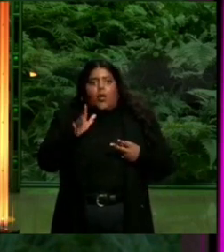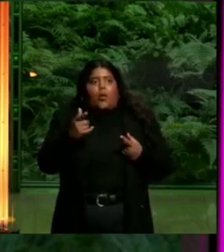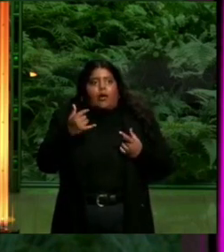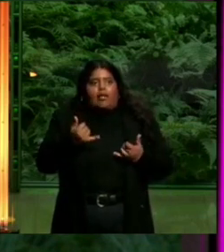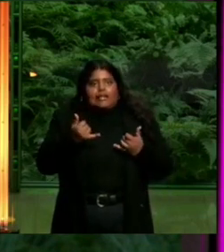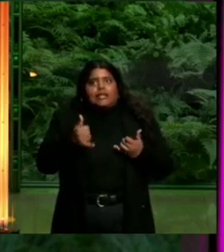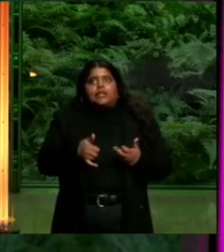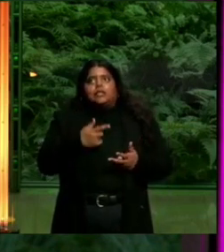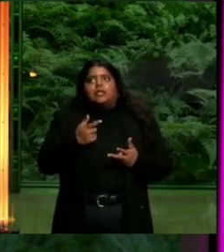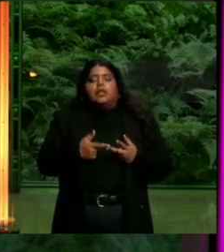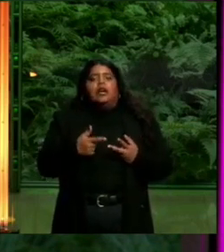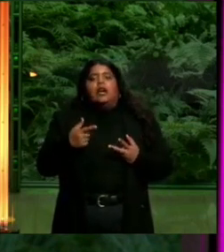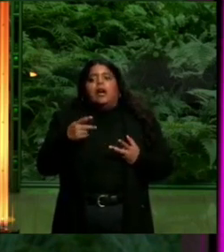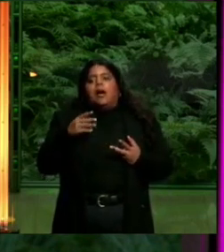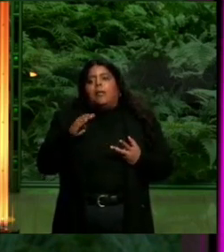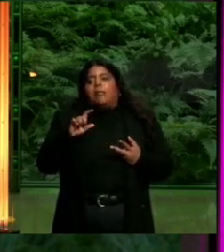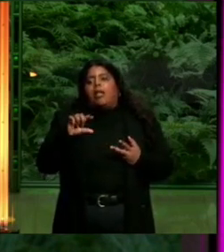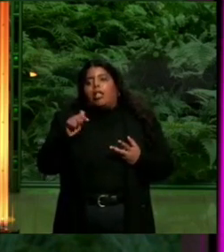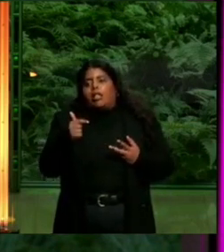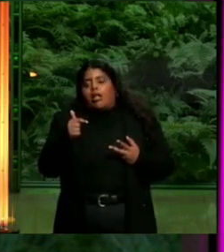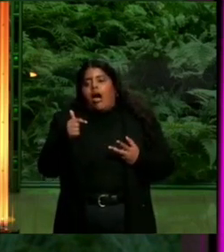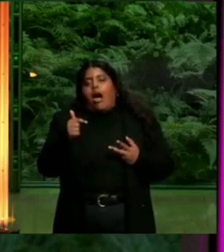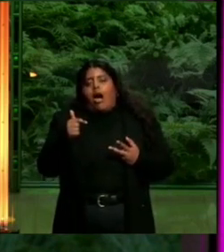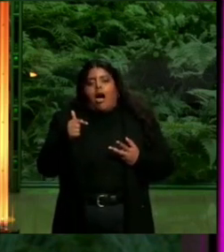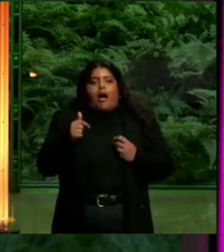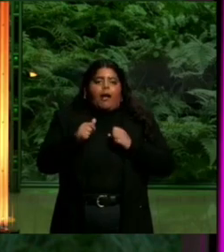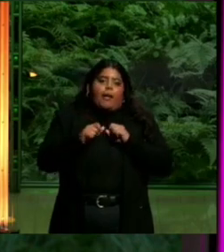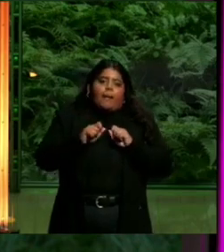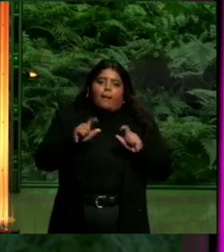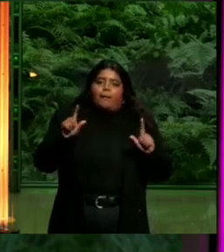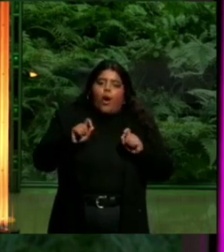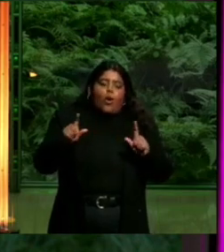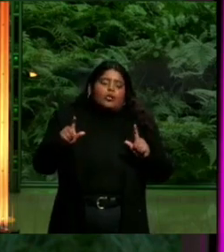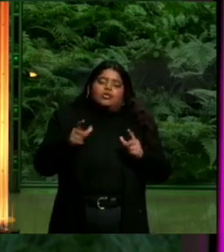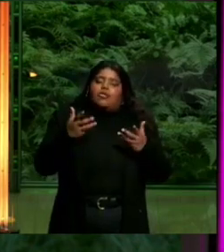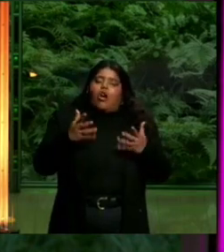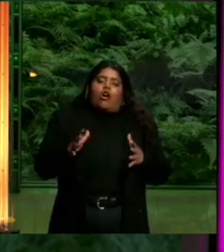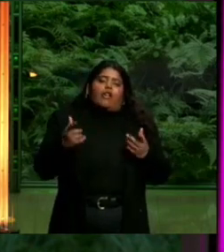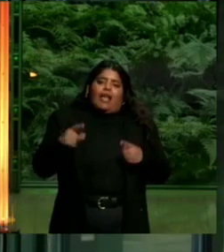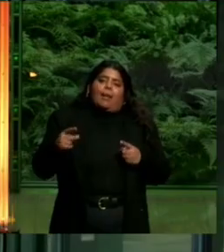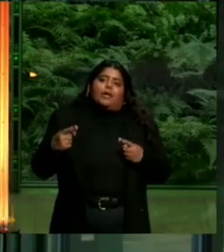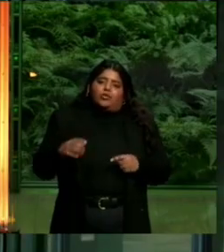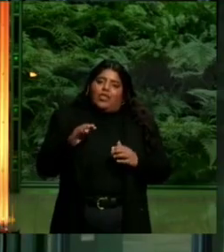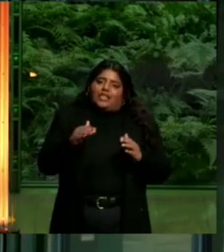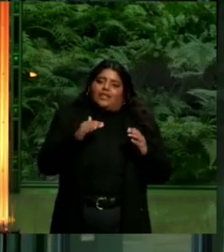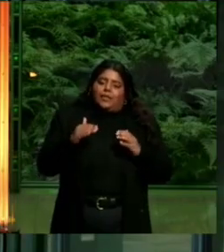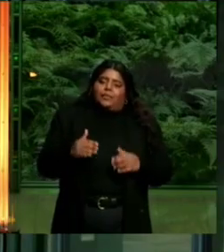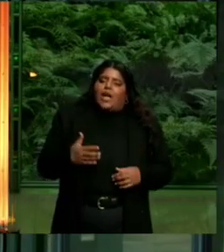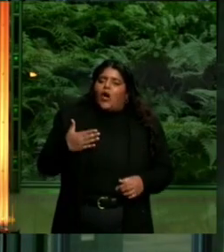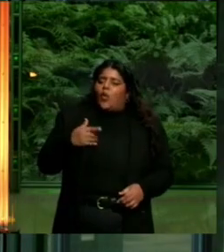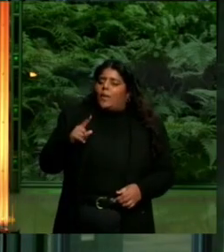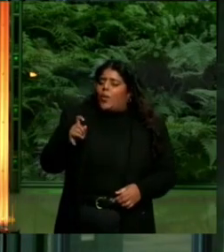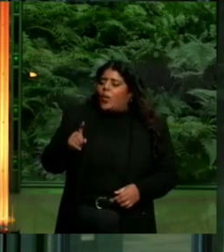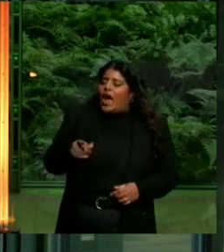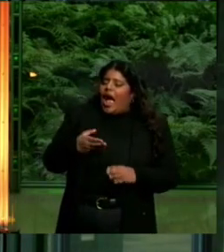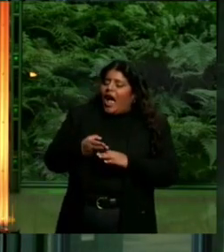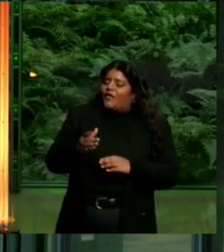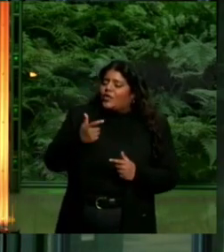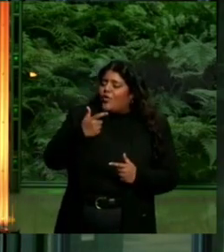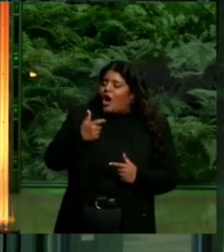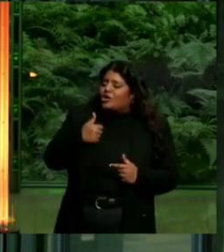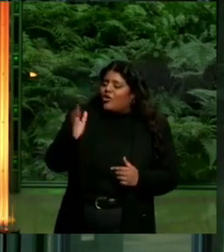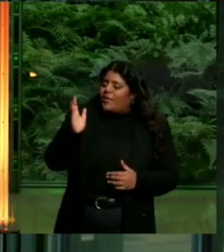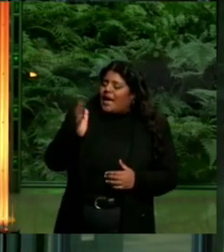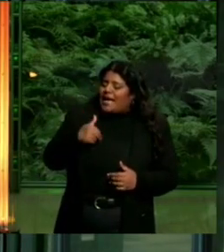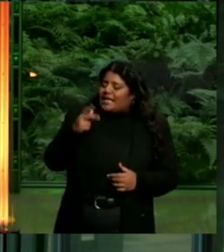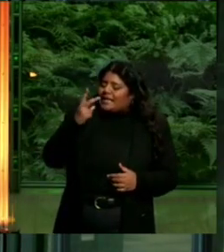all the blog posts. It's already happening. Yeah. So that's a fair concern, I think. I had one of my own questions after watching your presentation